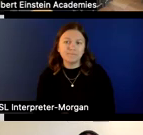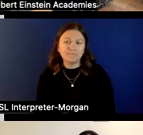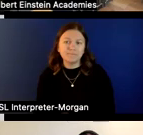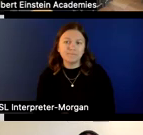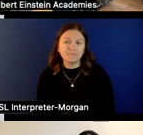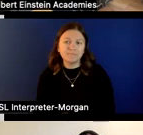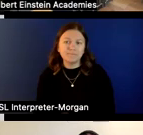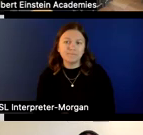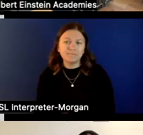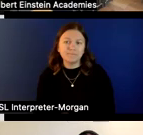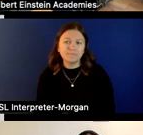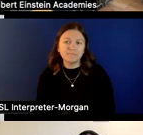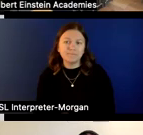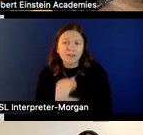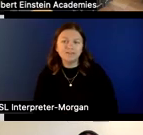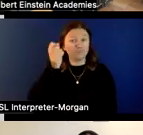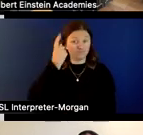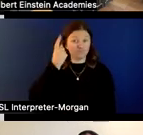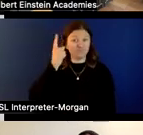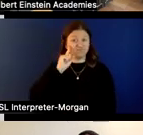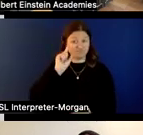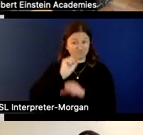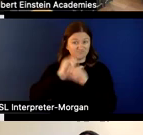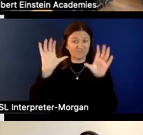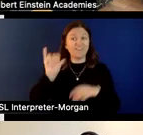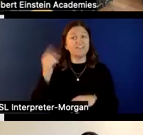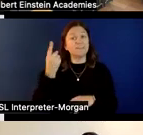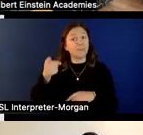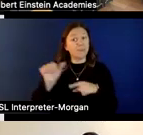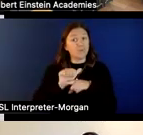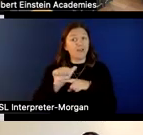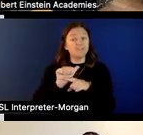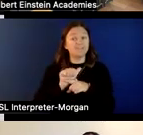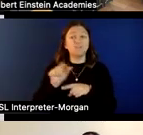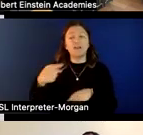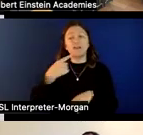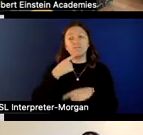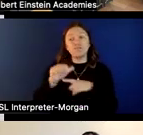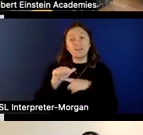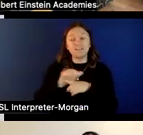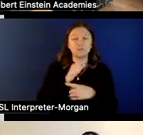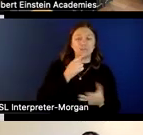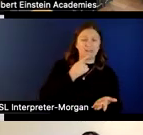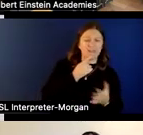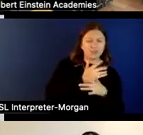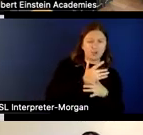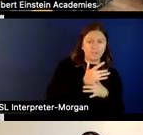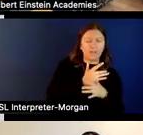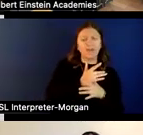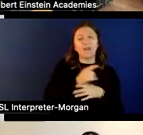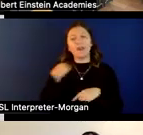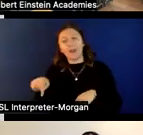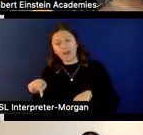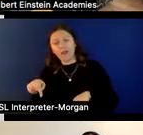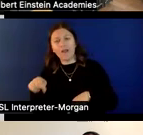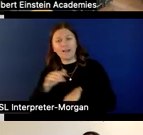Good. So you get the idea. That is something, you know, you can practice. You can practice it. You say the word in German. Again, there's 20 of us right now, so I'm